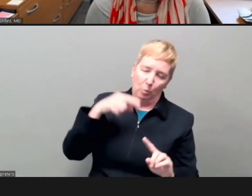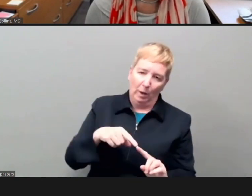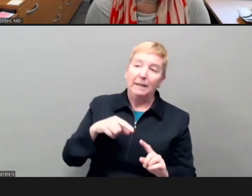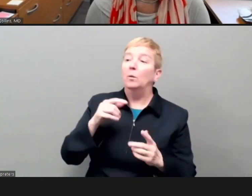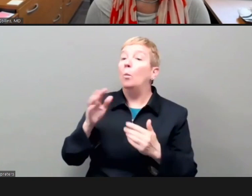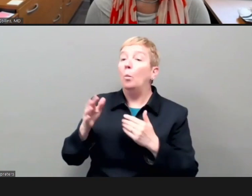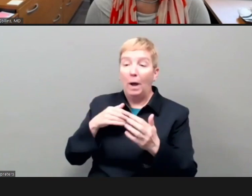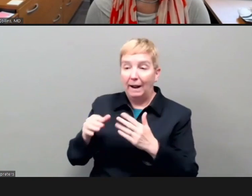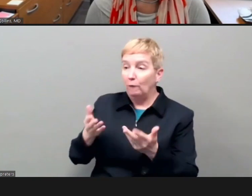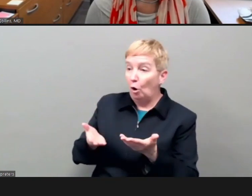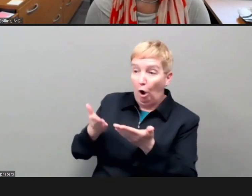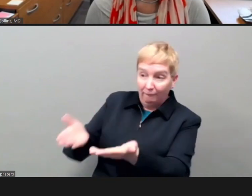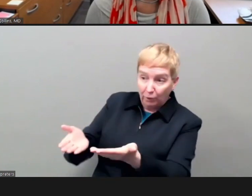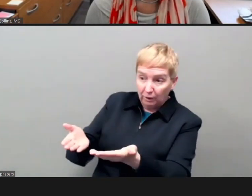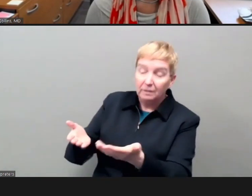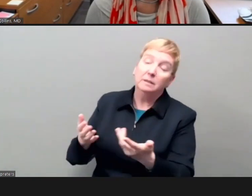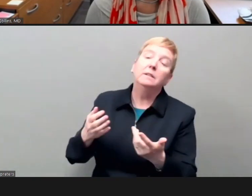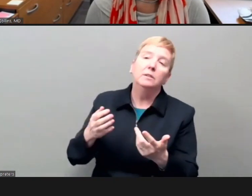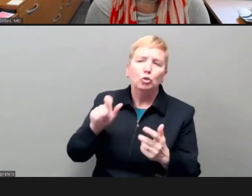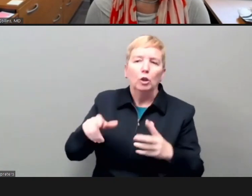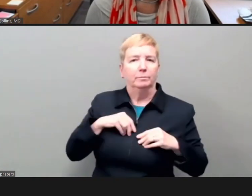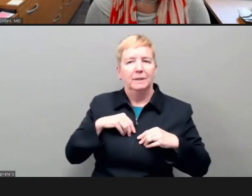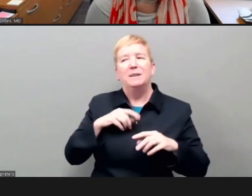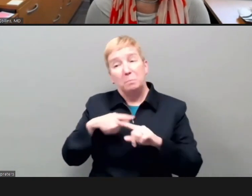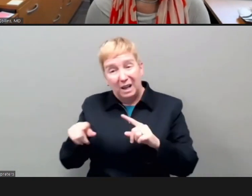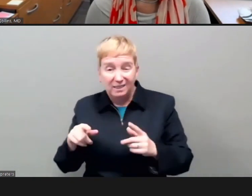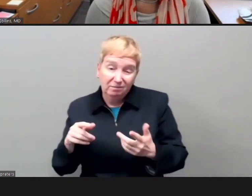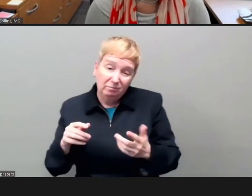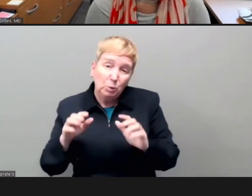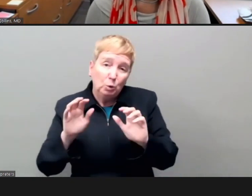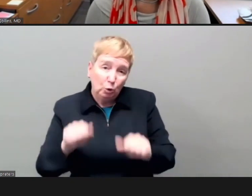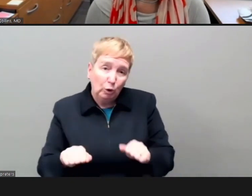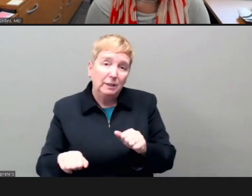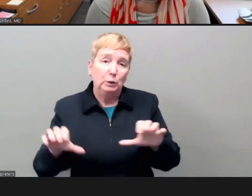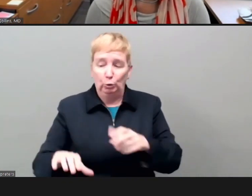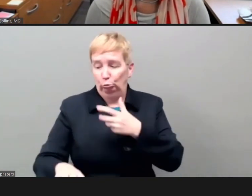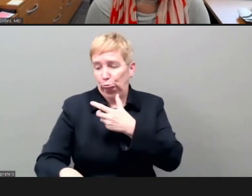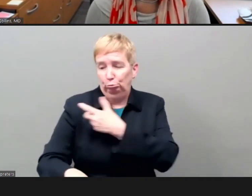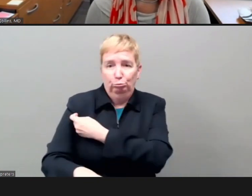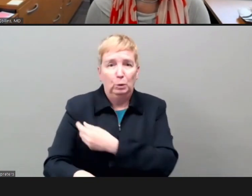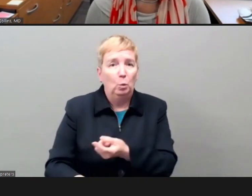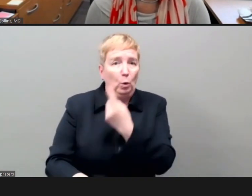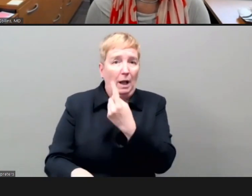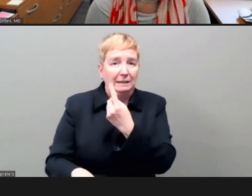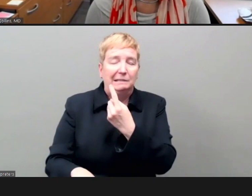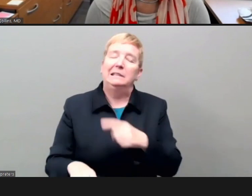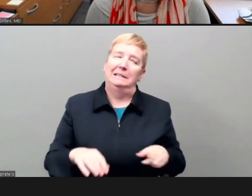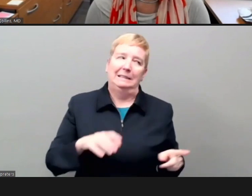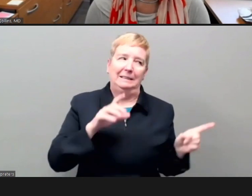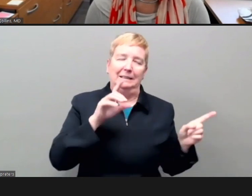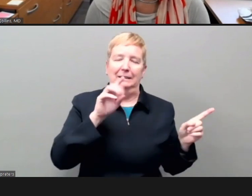a 1-shot vaccine available. And Dr. Collins is going to ground me for creating an environment where people can